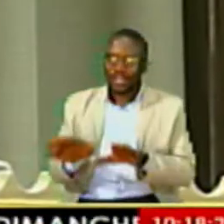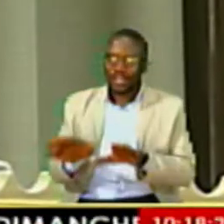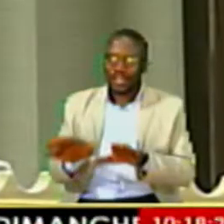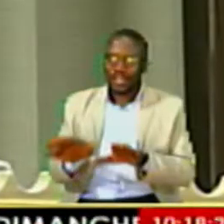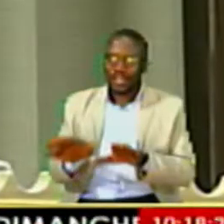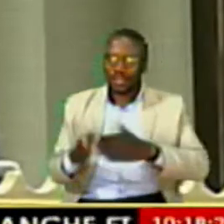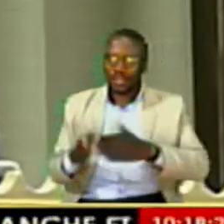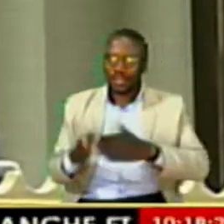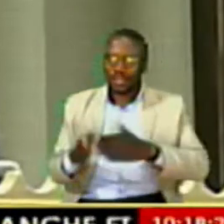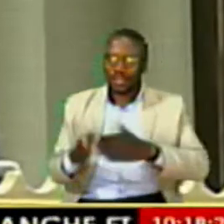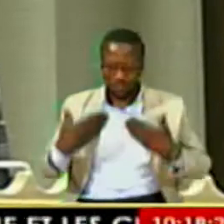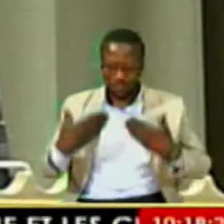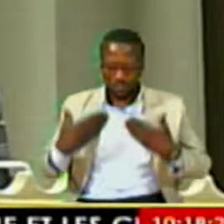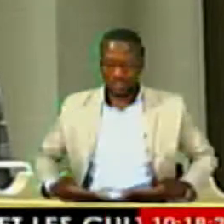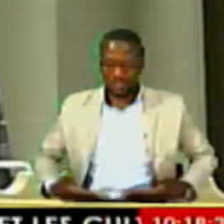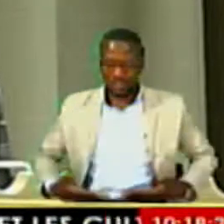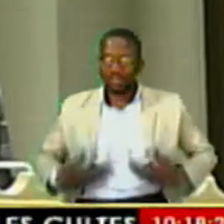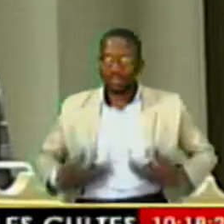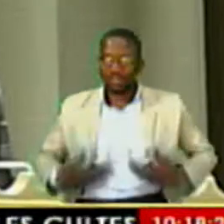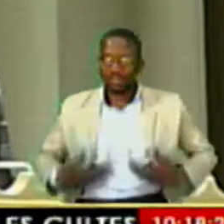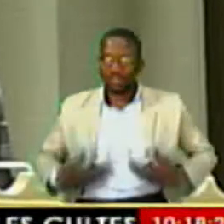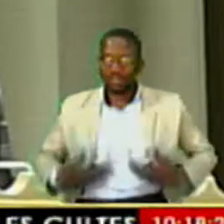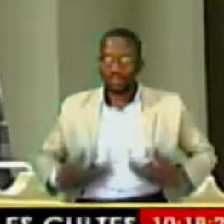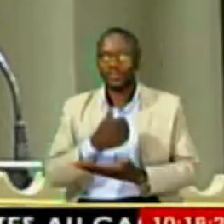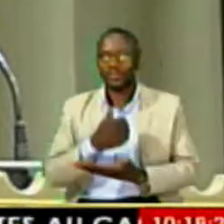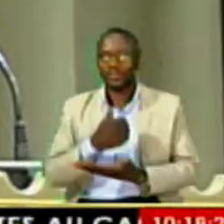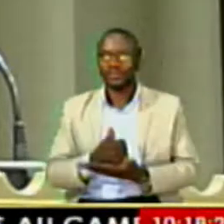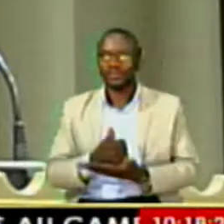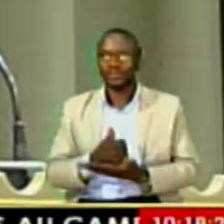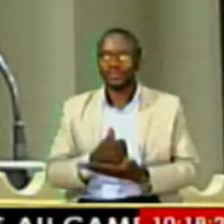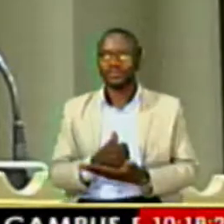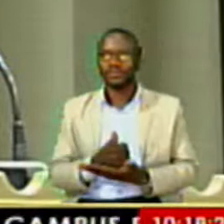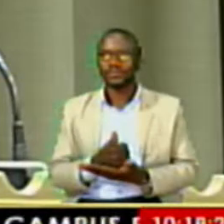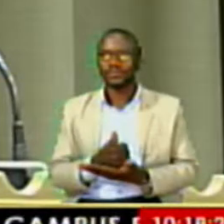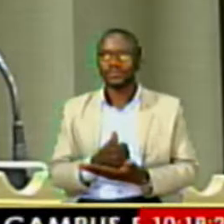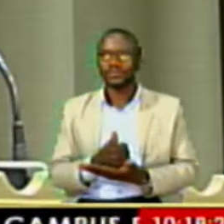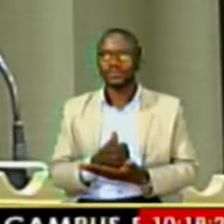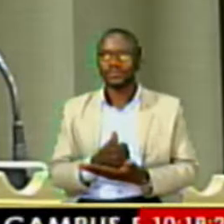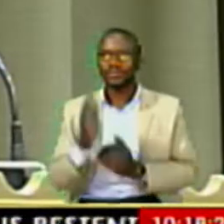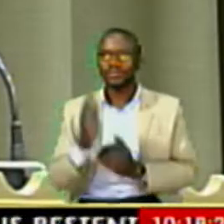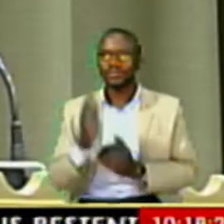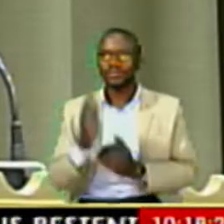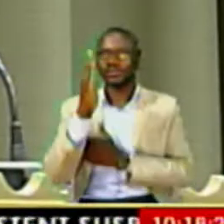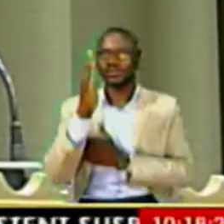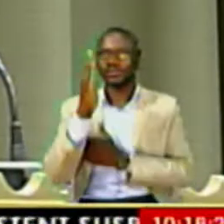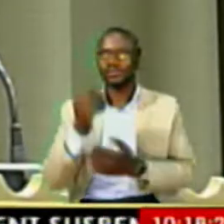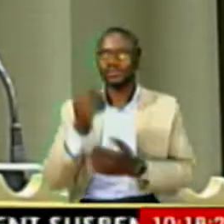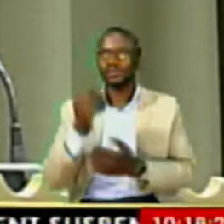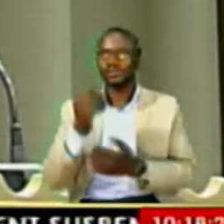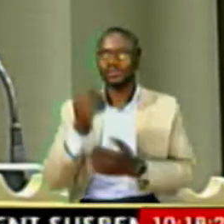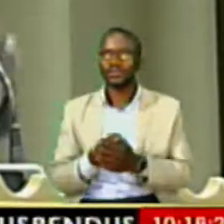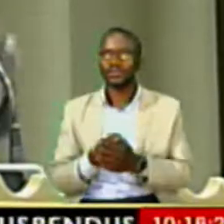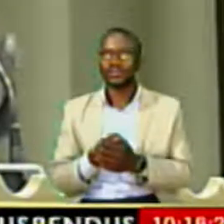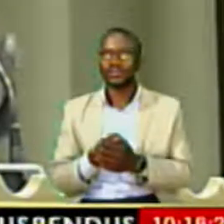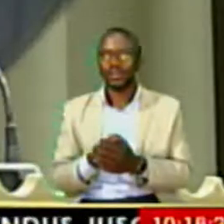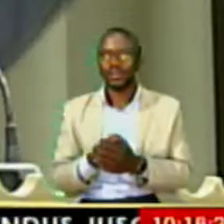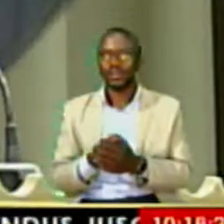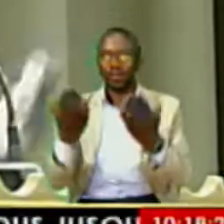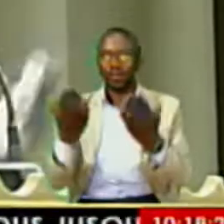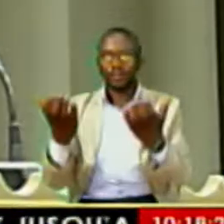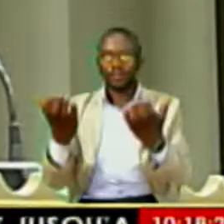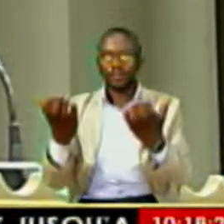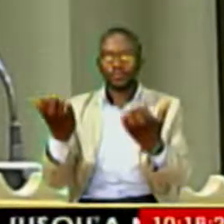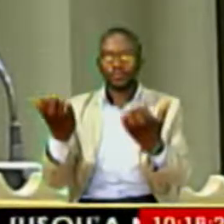made flesh. Amen. Amen. Dieu. God. Voulait avoir une